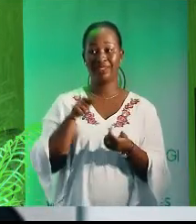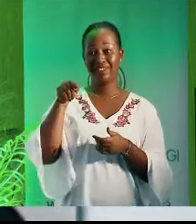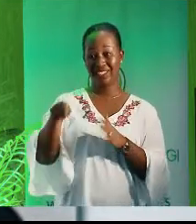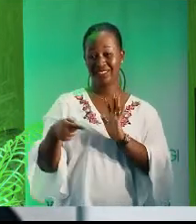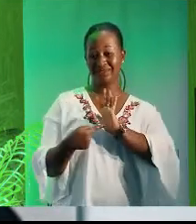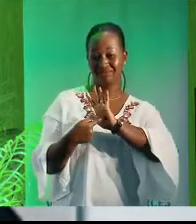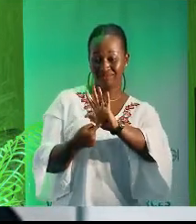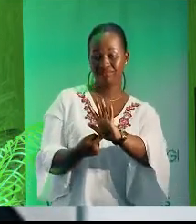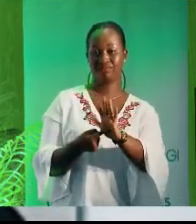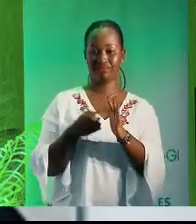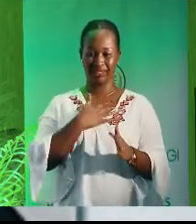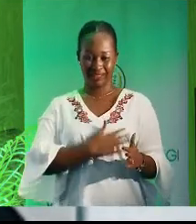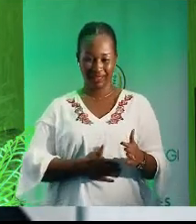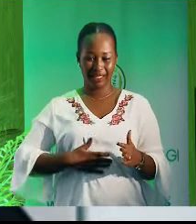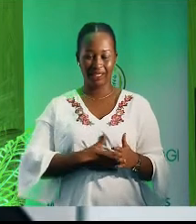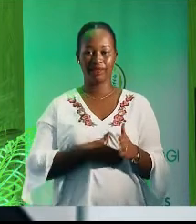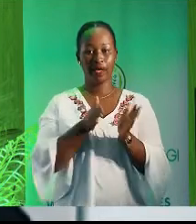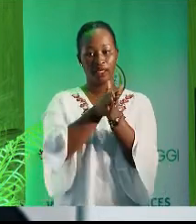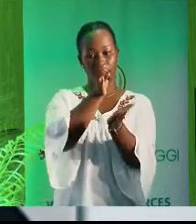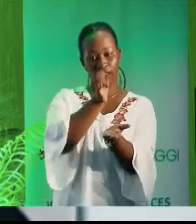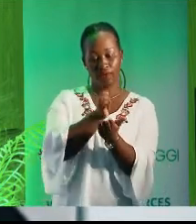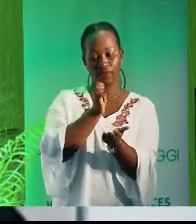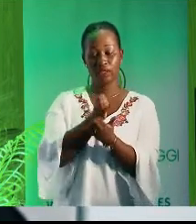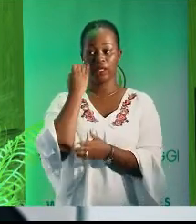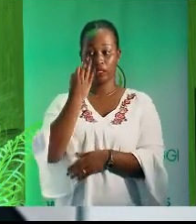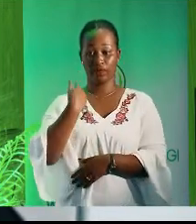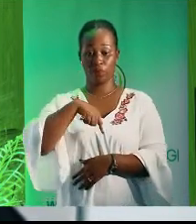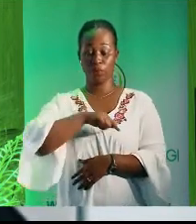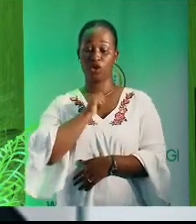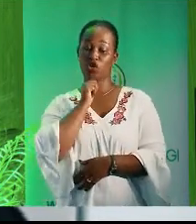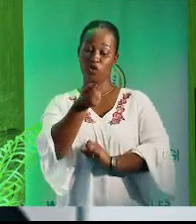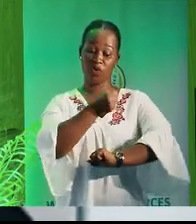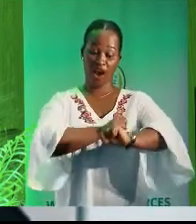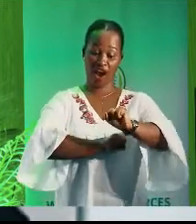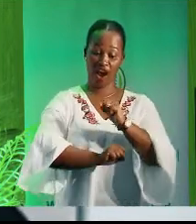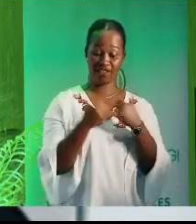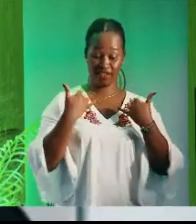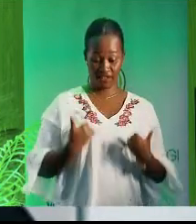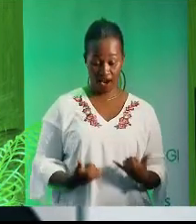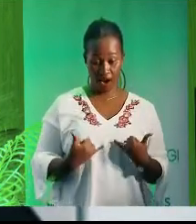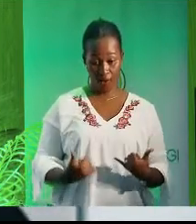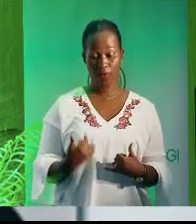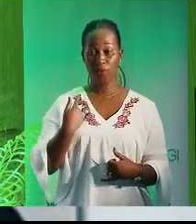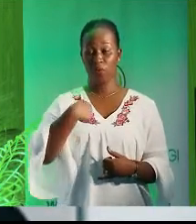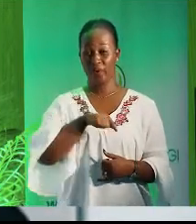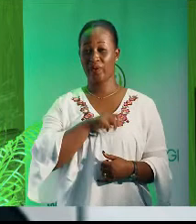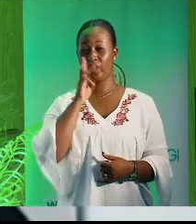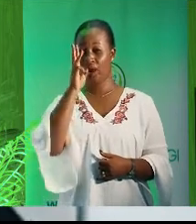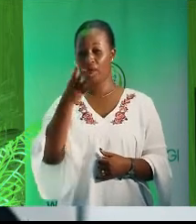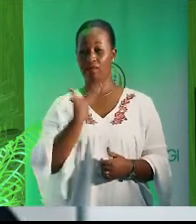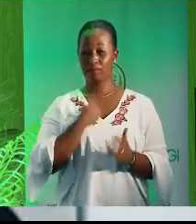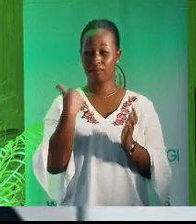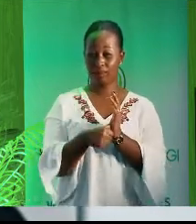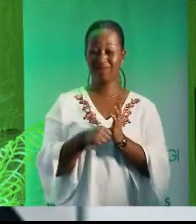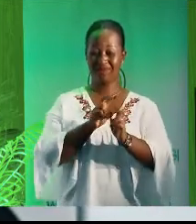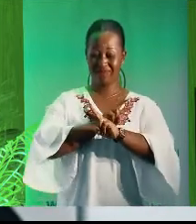scientific certainty and evidence that if we do not act now, we will hit the point of no return very, very